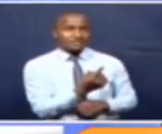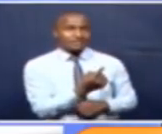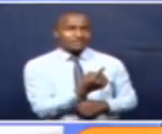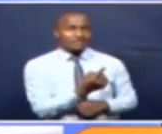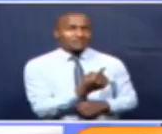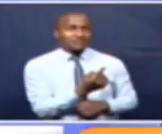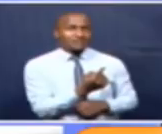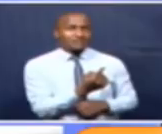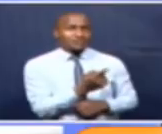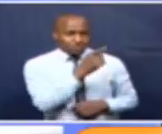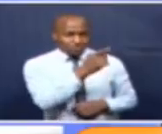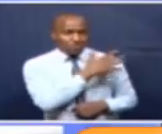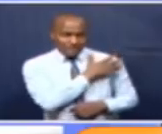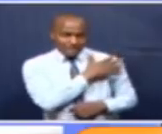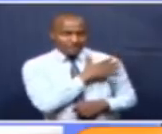leading for NASA?